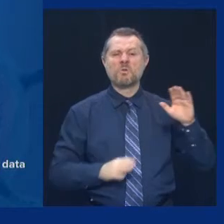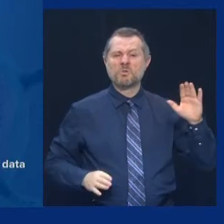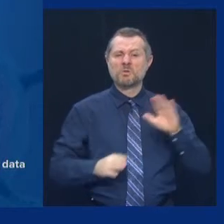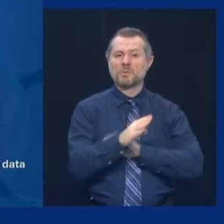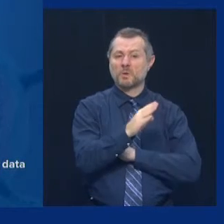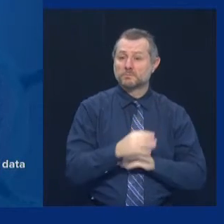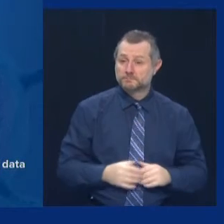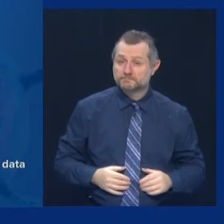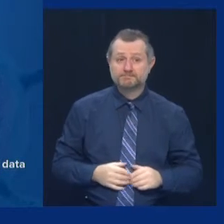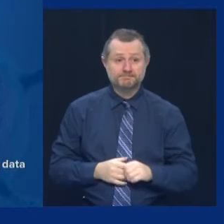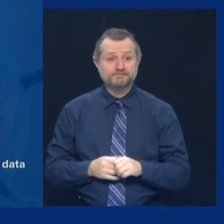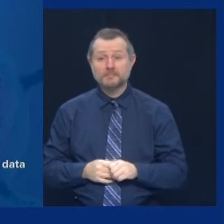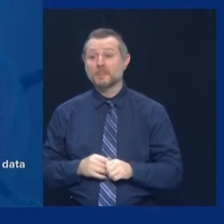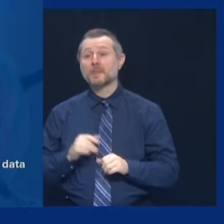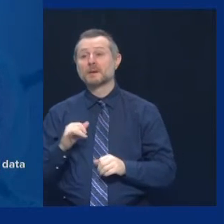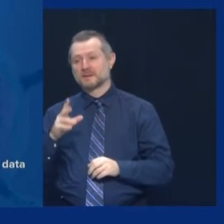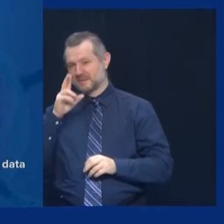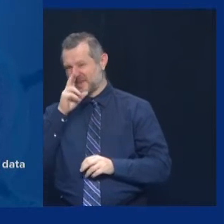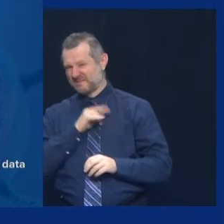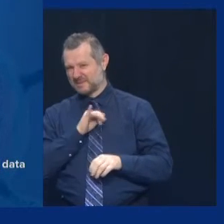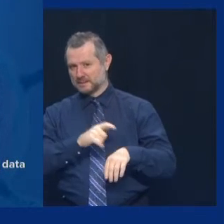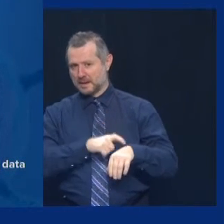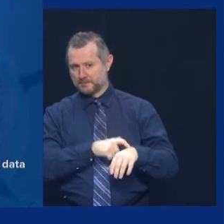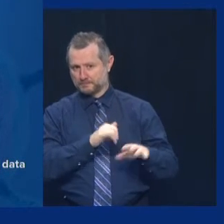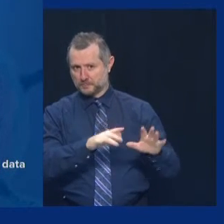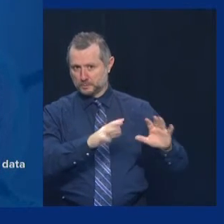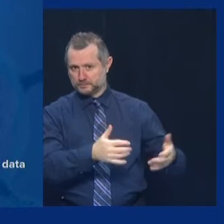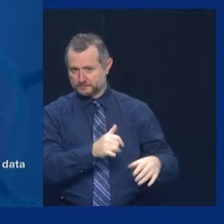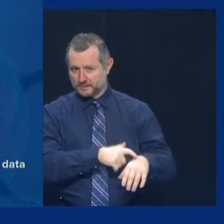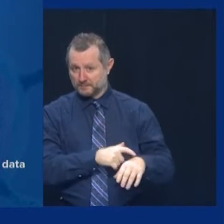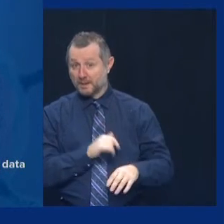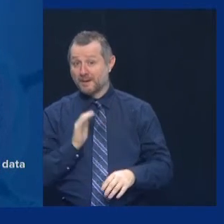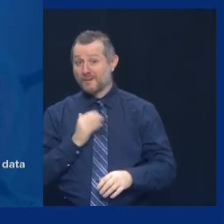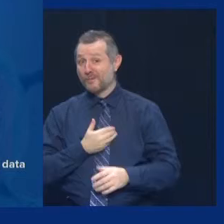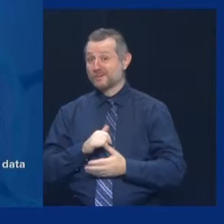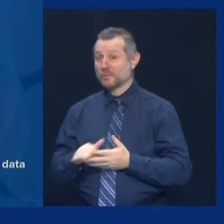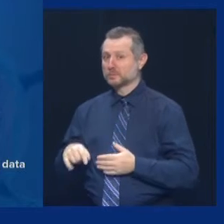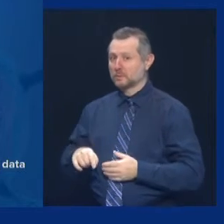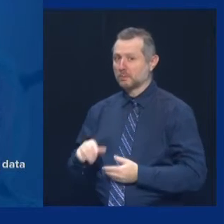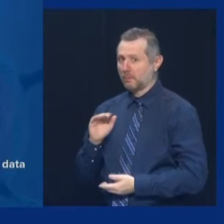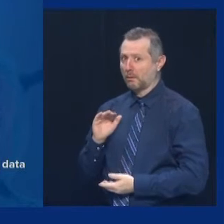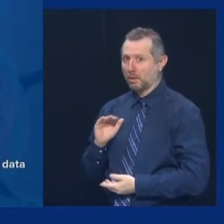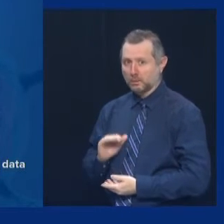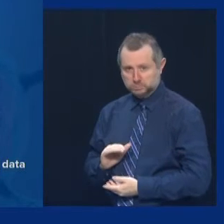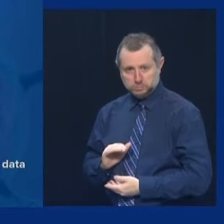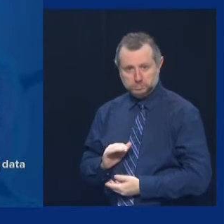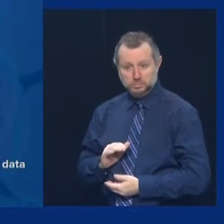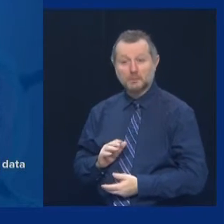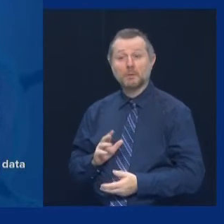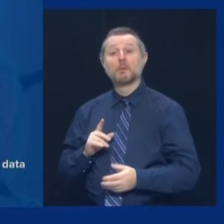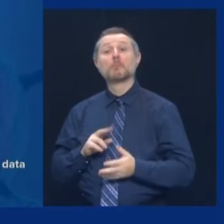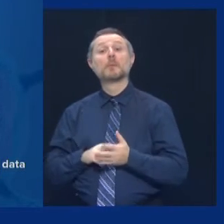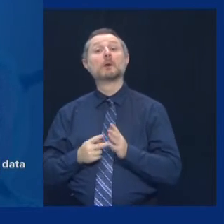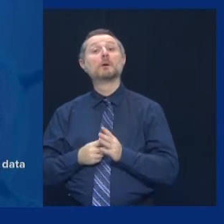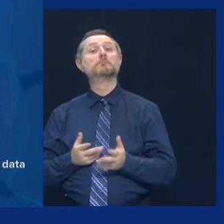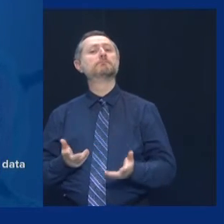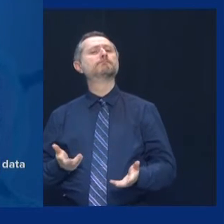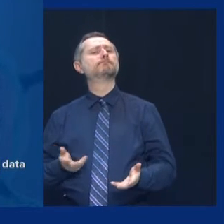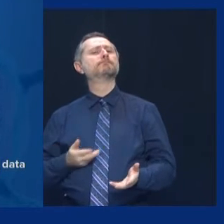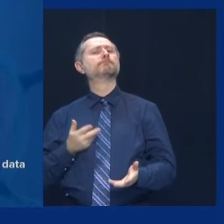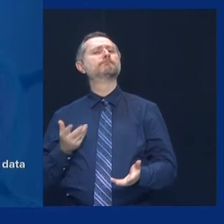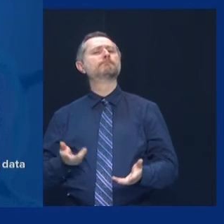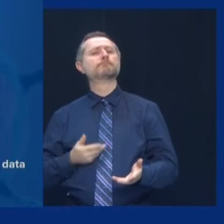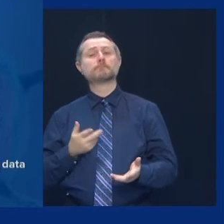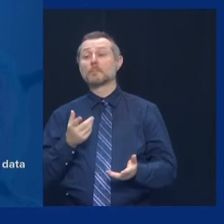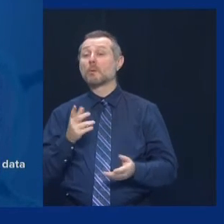terms of Thanksgiving cases. which suggests all the